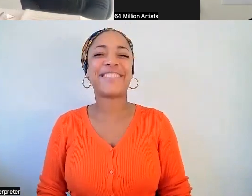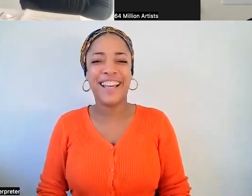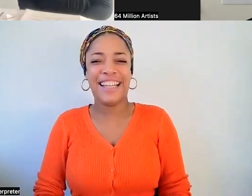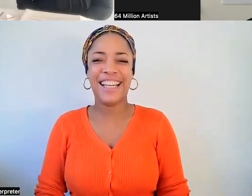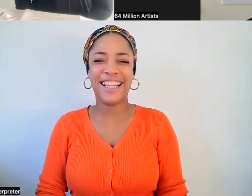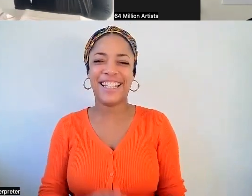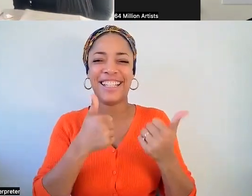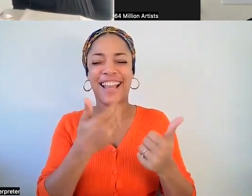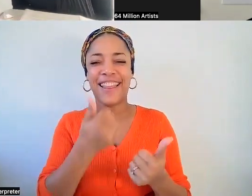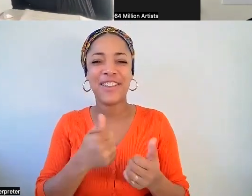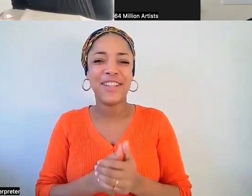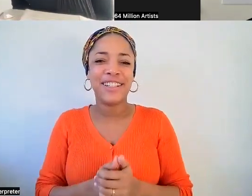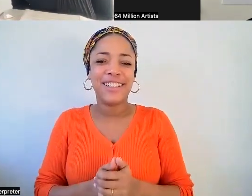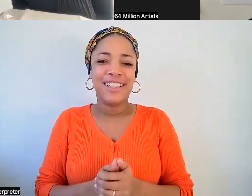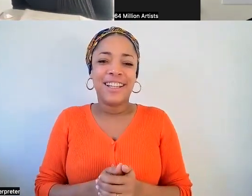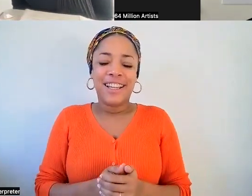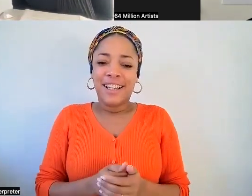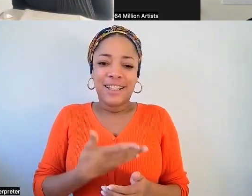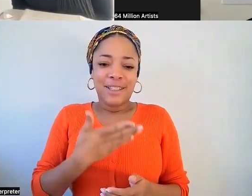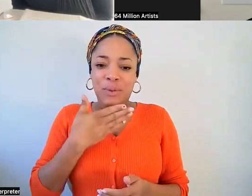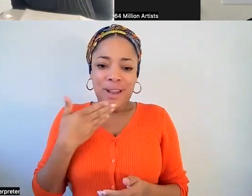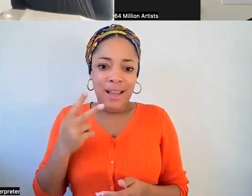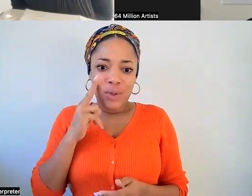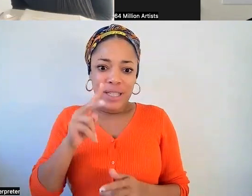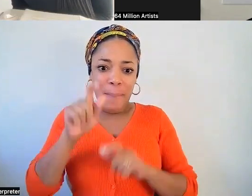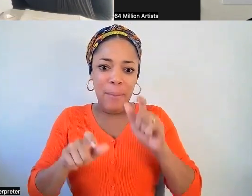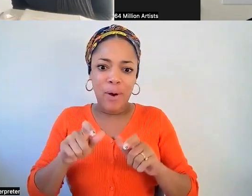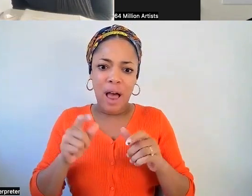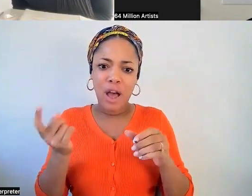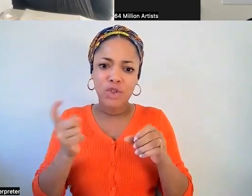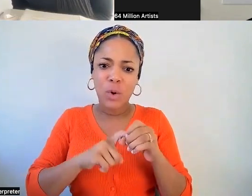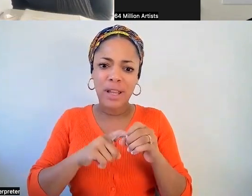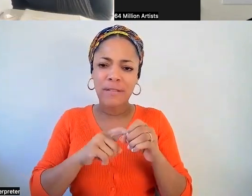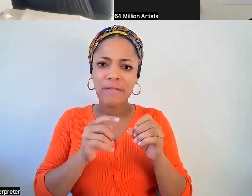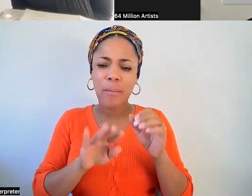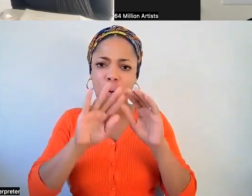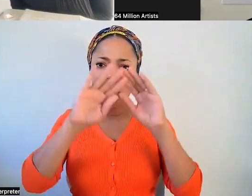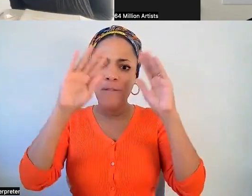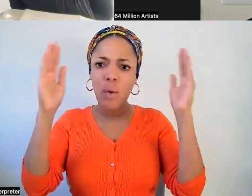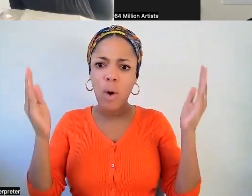Fantastic. Thank you so much. And it's so good to see people joining from all over the world, actually. Oh, really? Yes, we have,